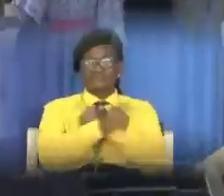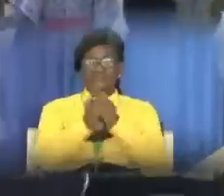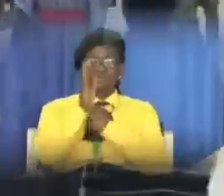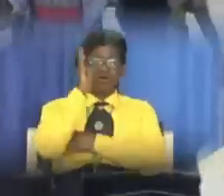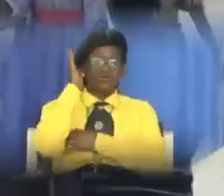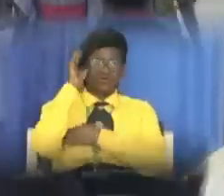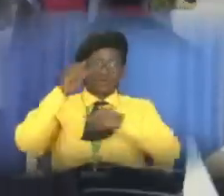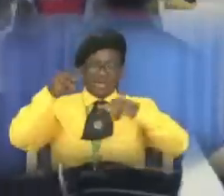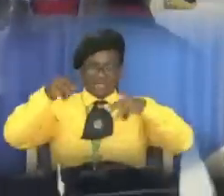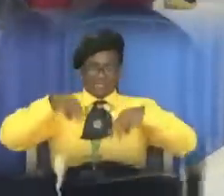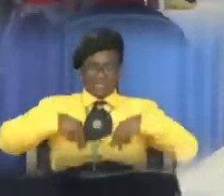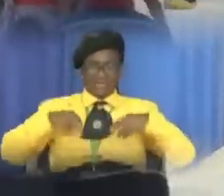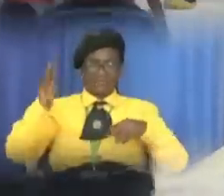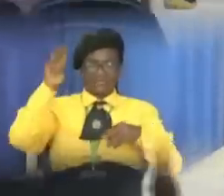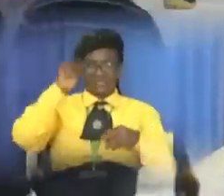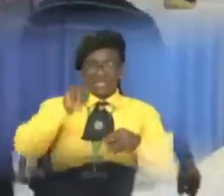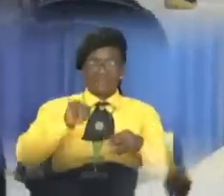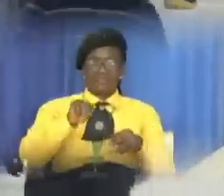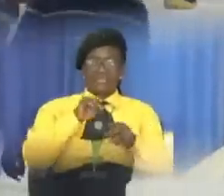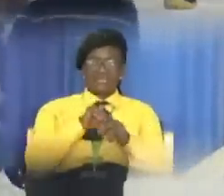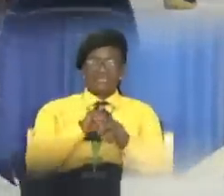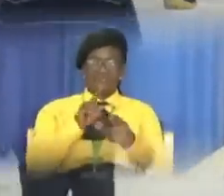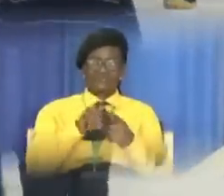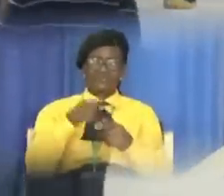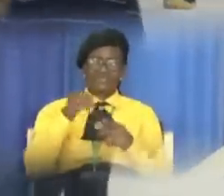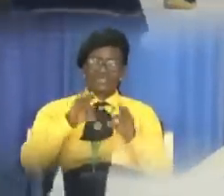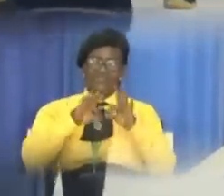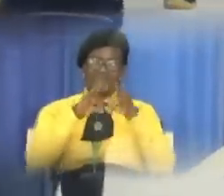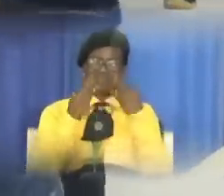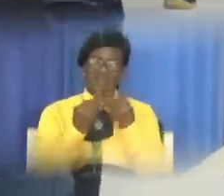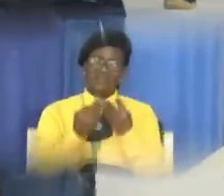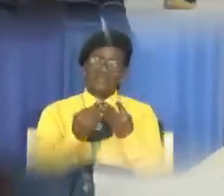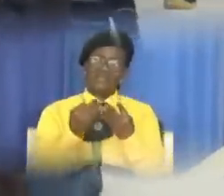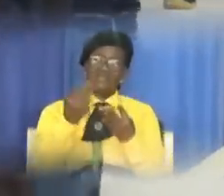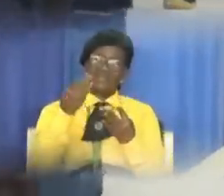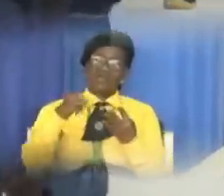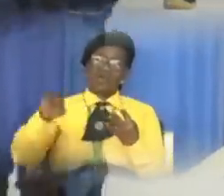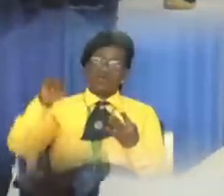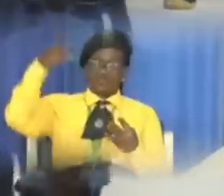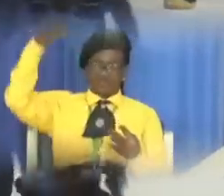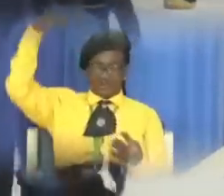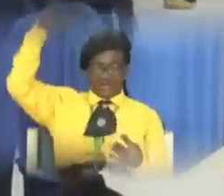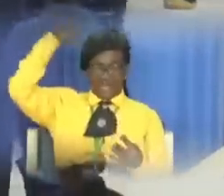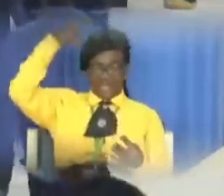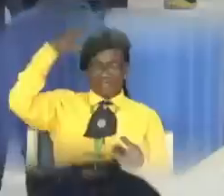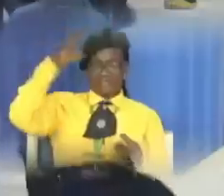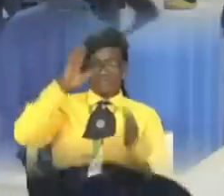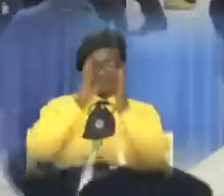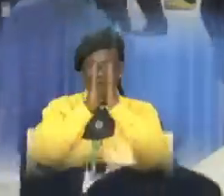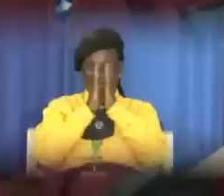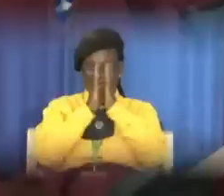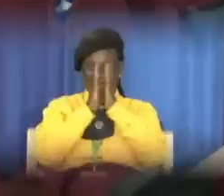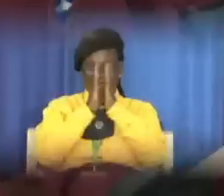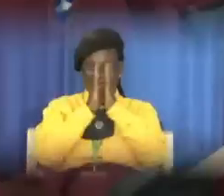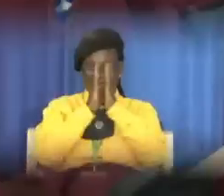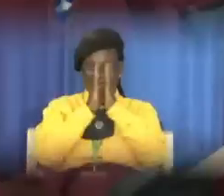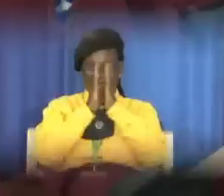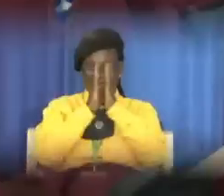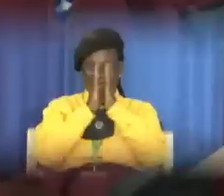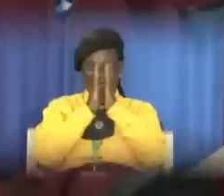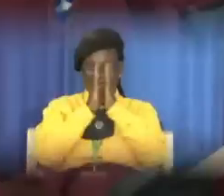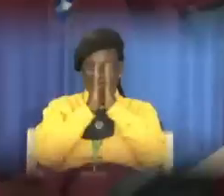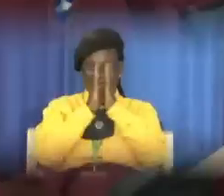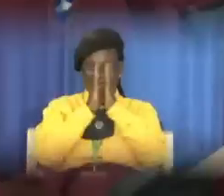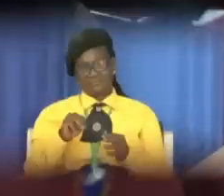God, into the family of light. Intercede for them for another 1 minute or two. And those of you who are still on the